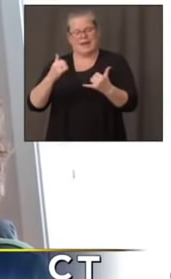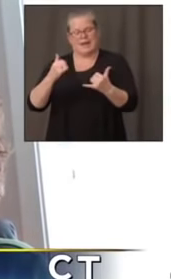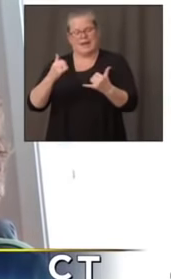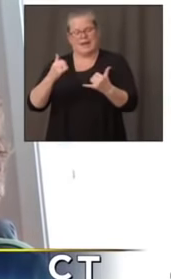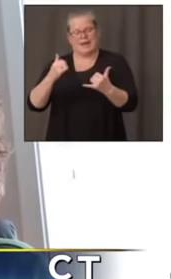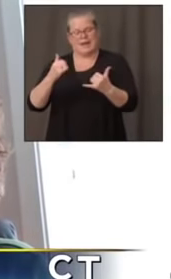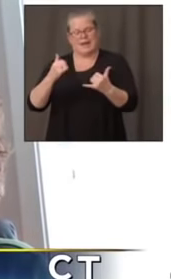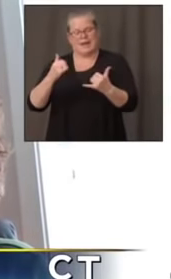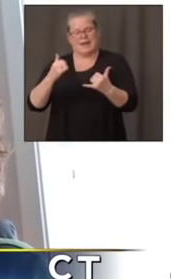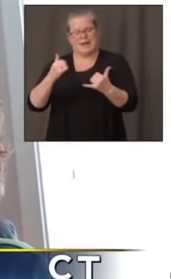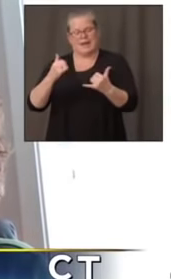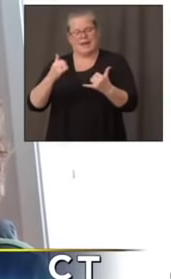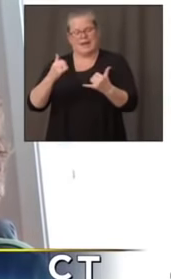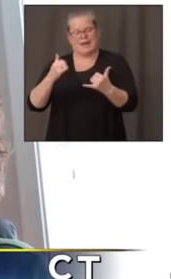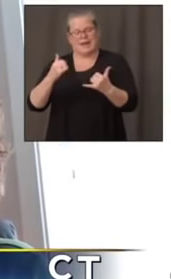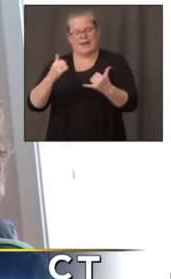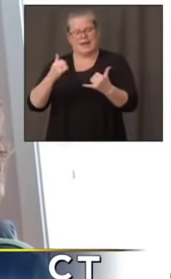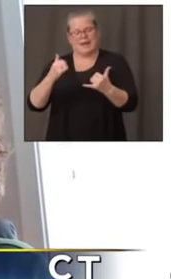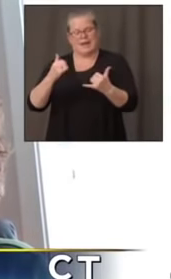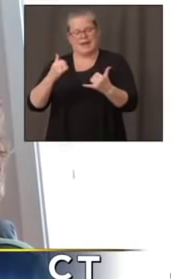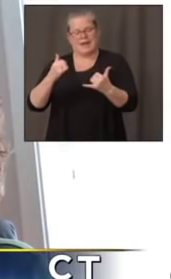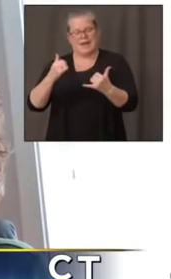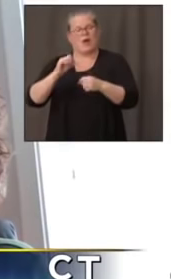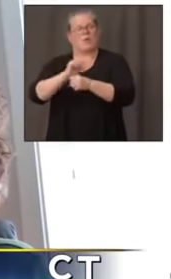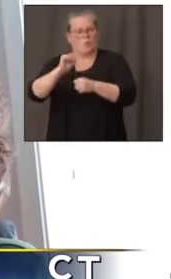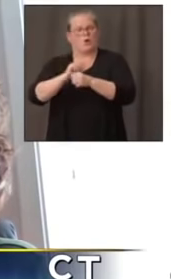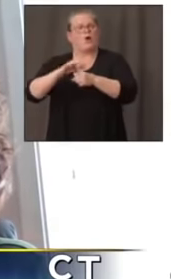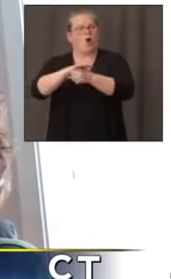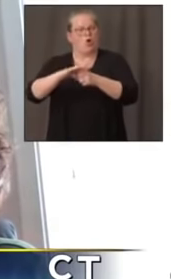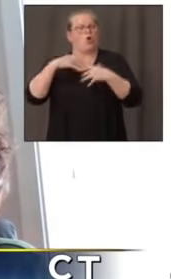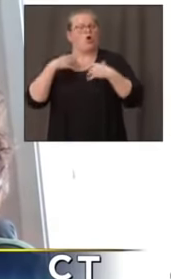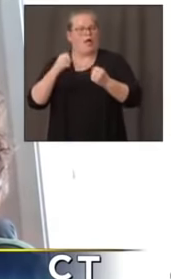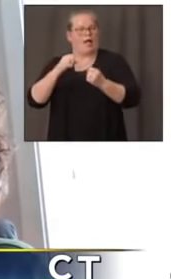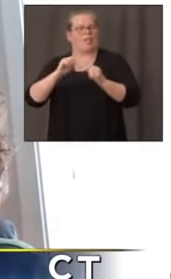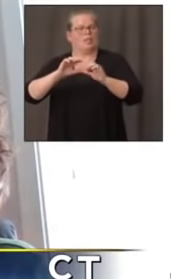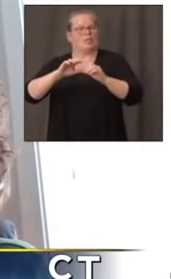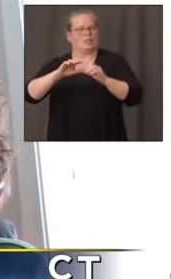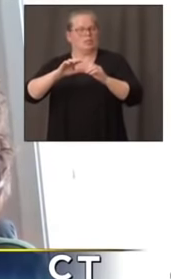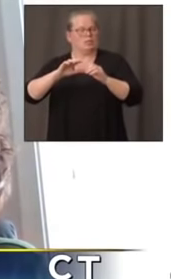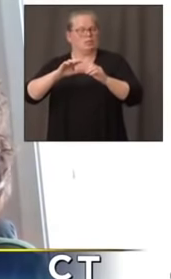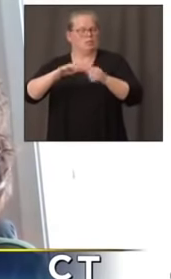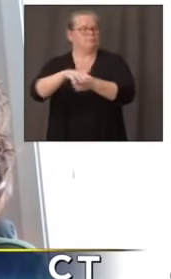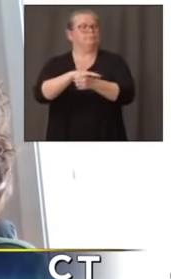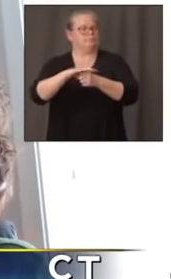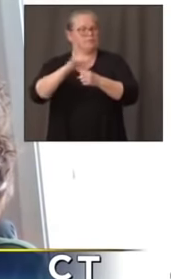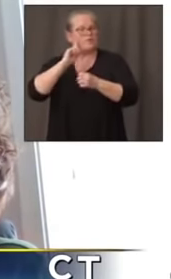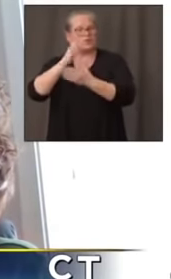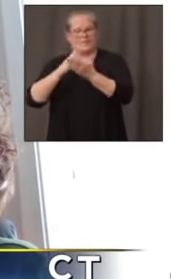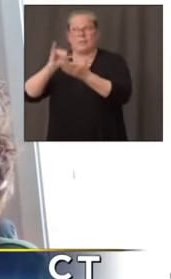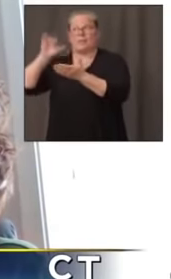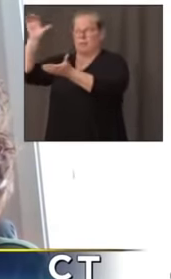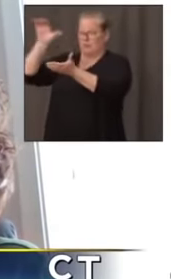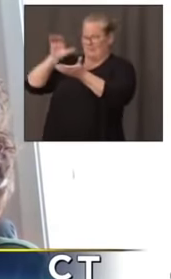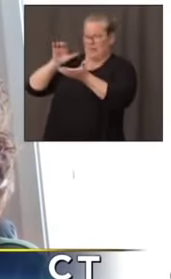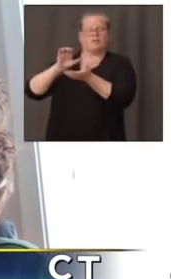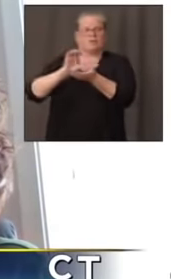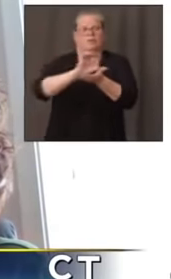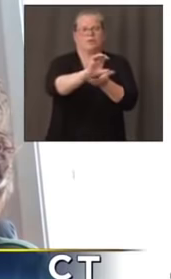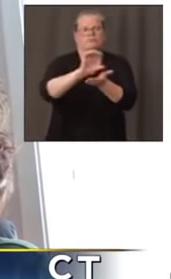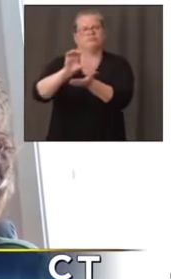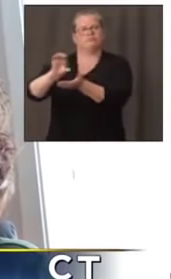and we're in the process now of working with our local health districts to get some of that funding out to them. help support them in the activities that they've been